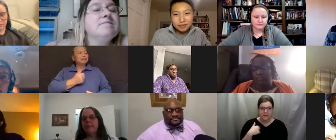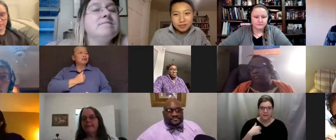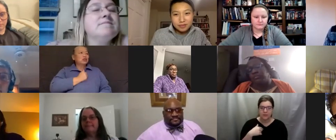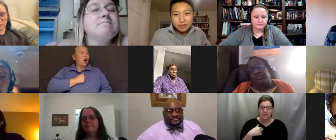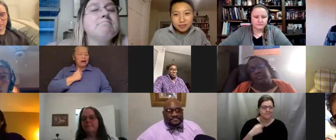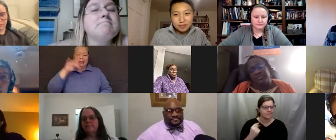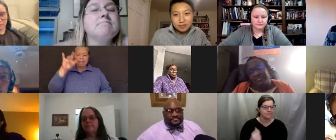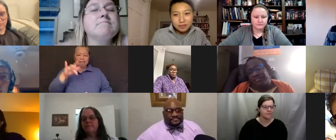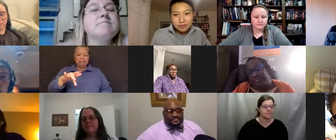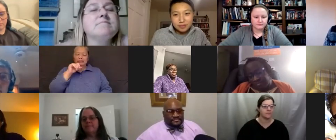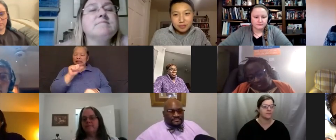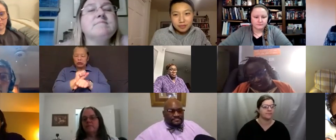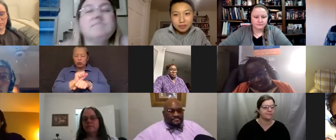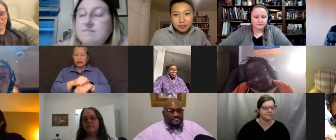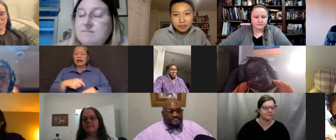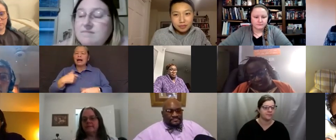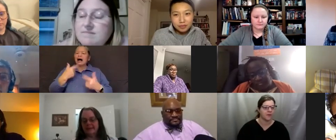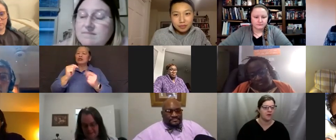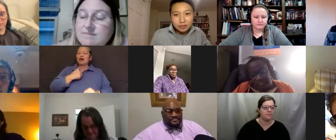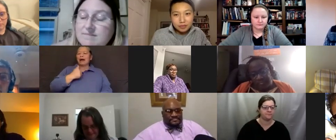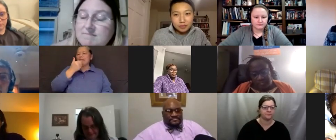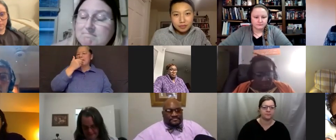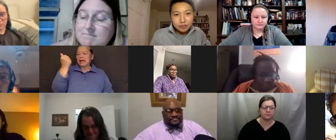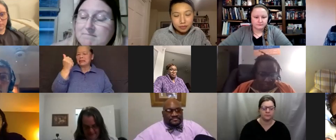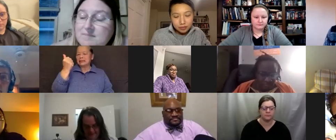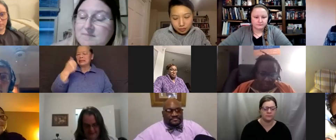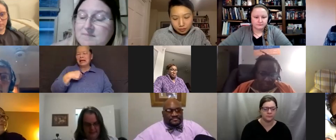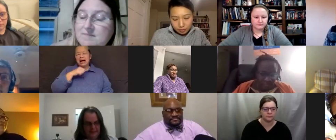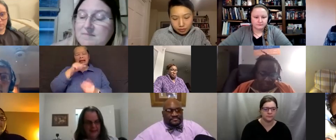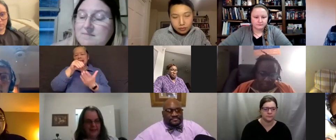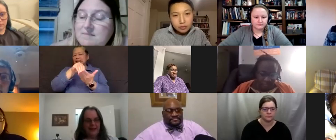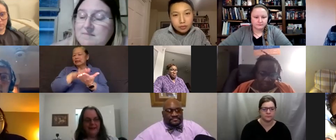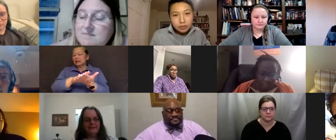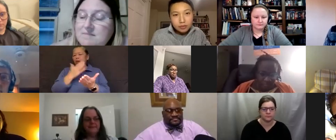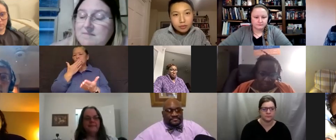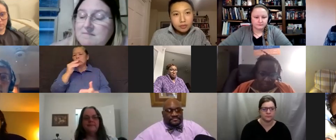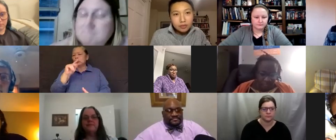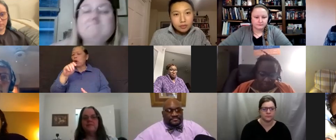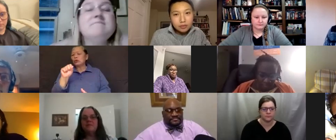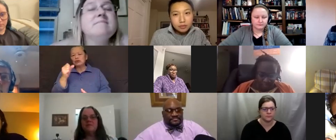Okay, I'll do the best I can. I didn't really take good notes preparing to do this.